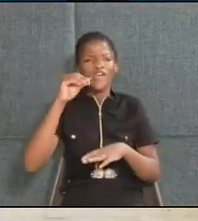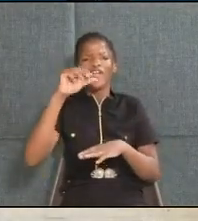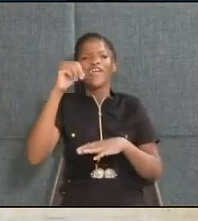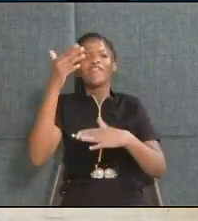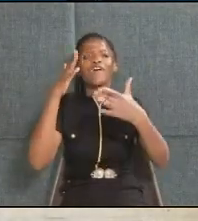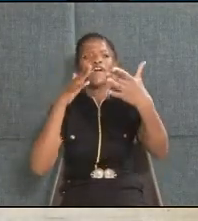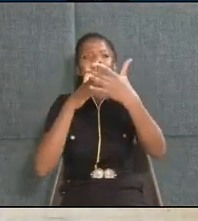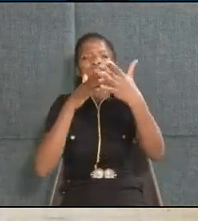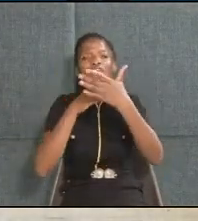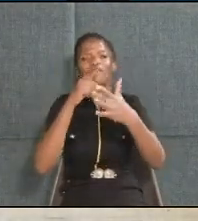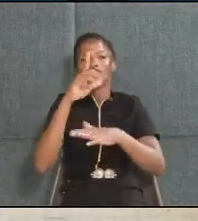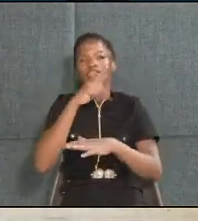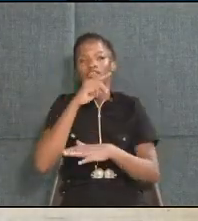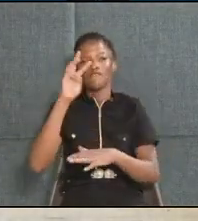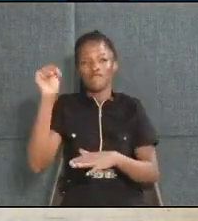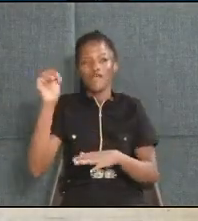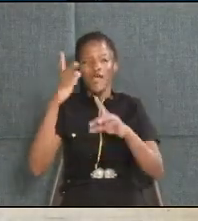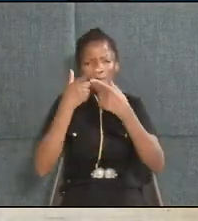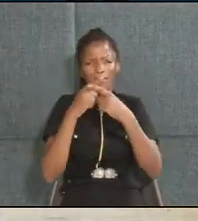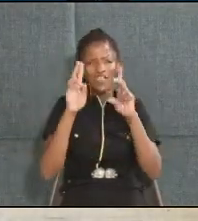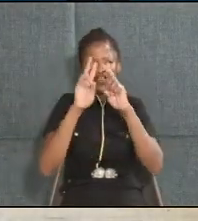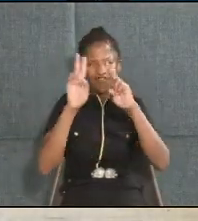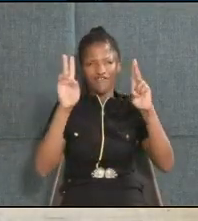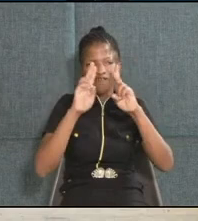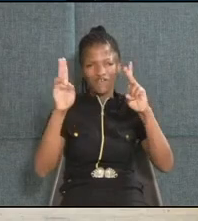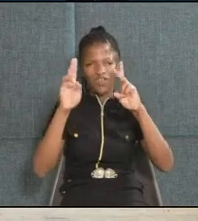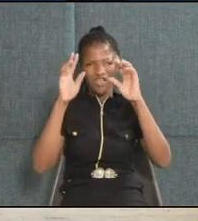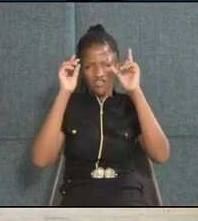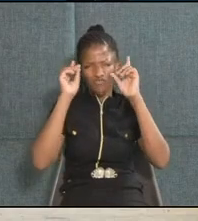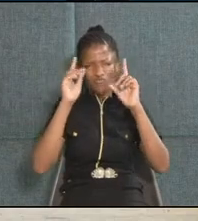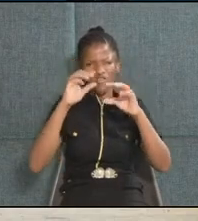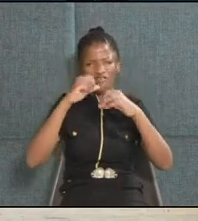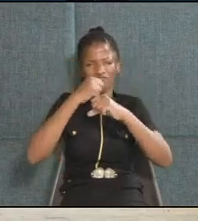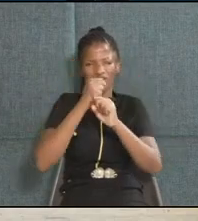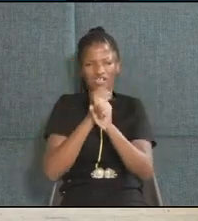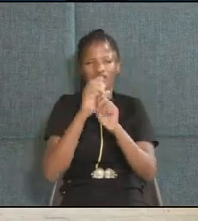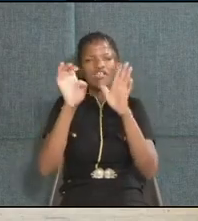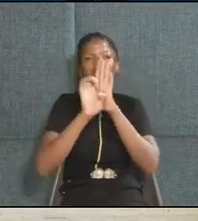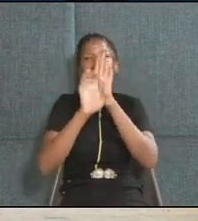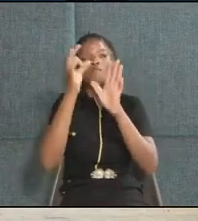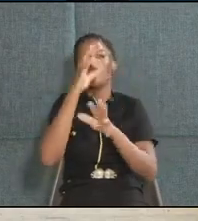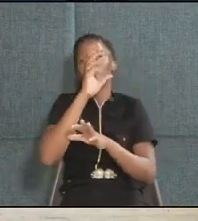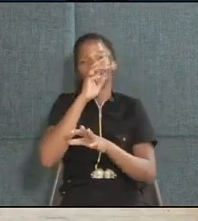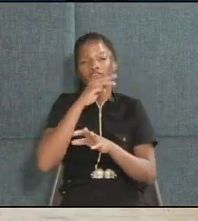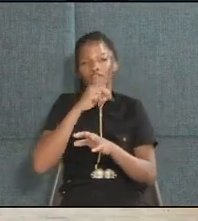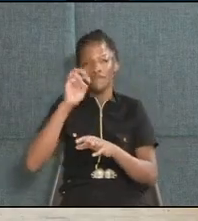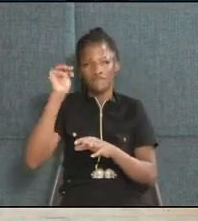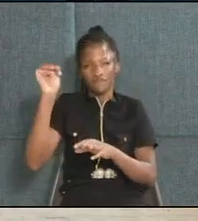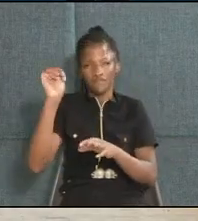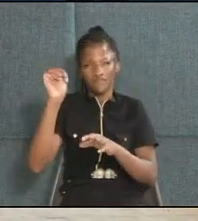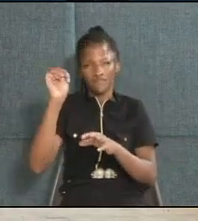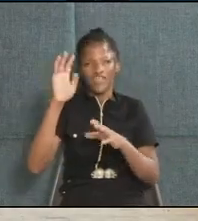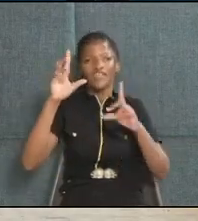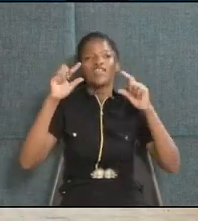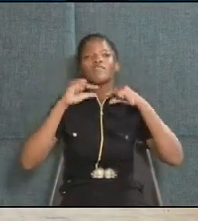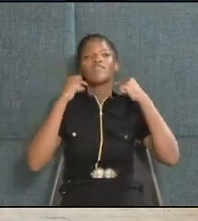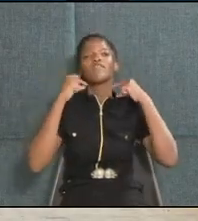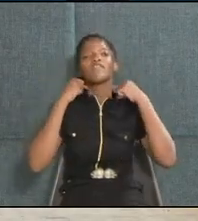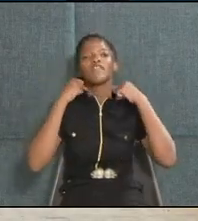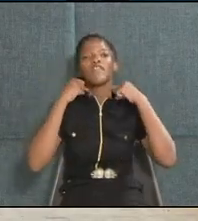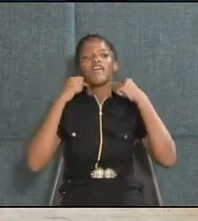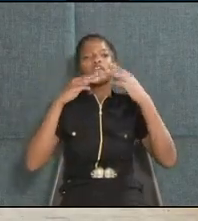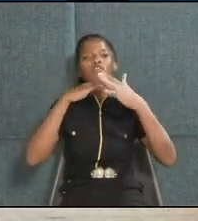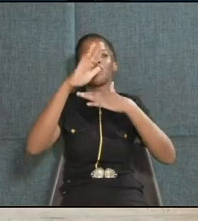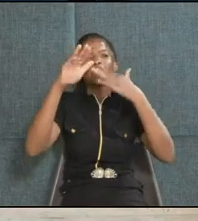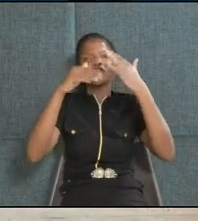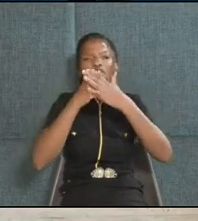truly innocent. But they were so determined to make an example of him. The priests and the rulers hired false people against